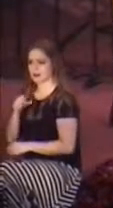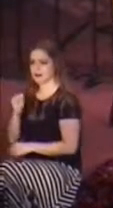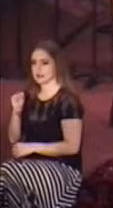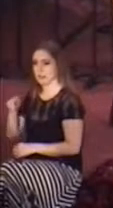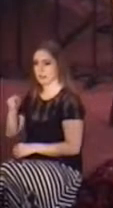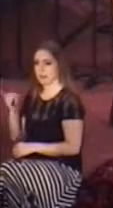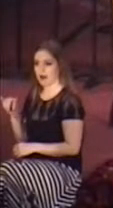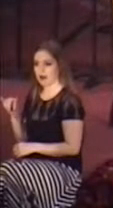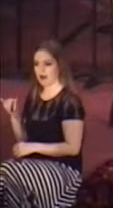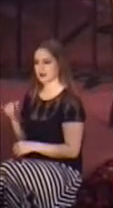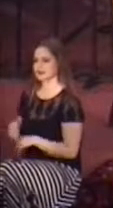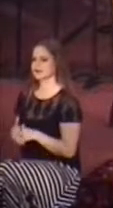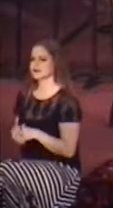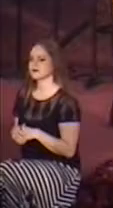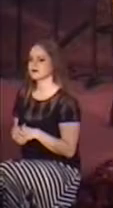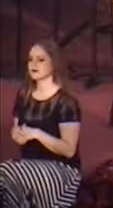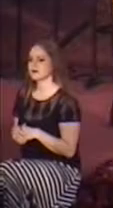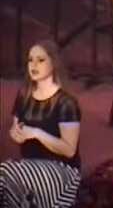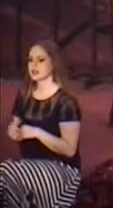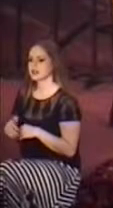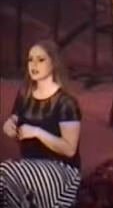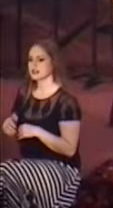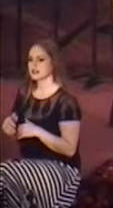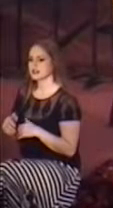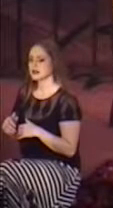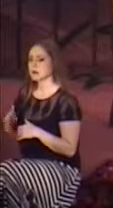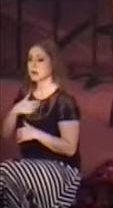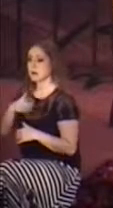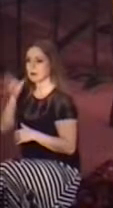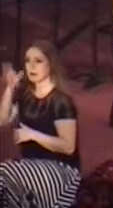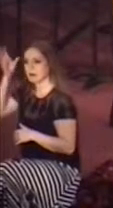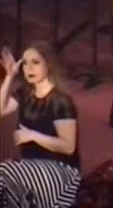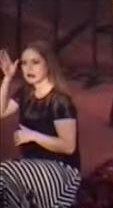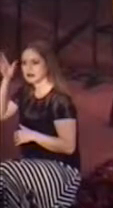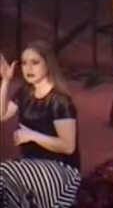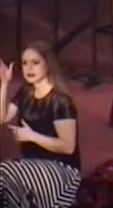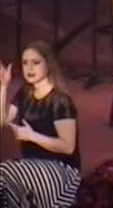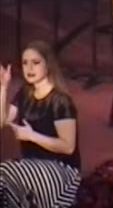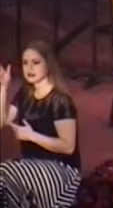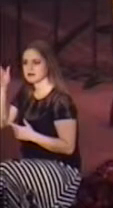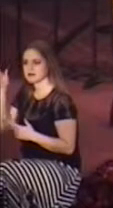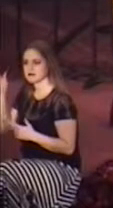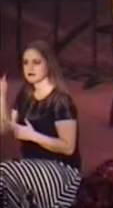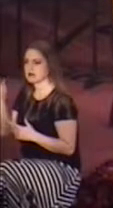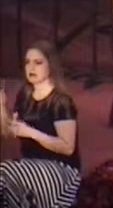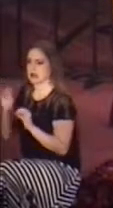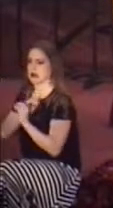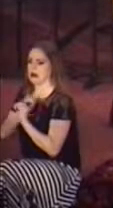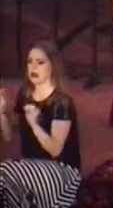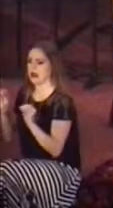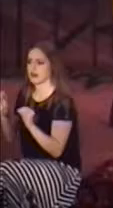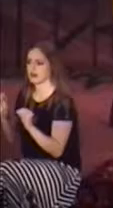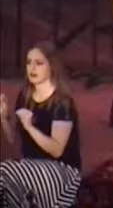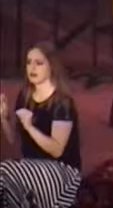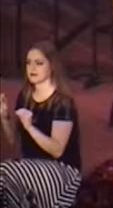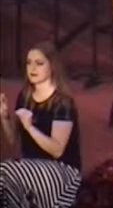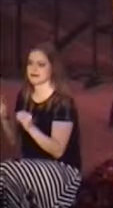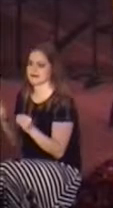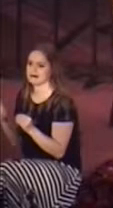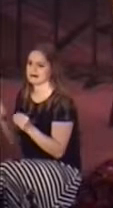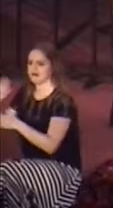the basement. But I'll tell you what my parents would do. There was really nothing up in our house until Christmas Eve when we went to bed. So